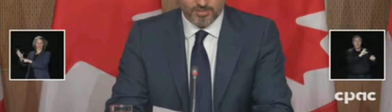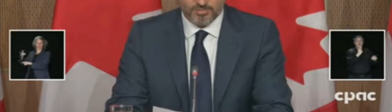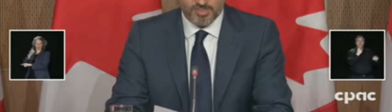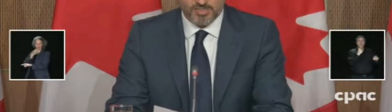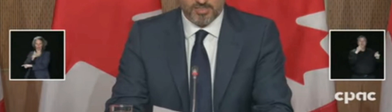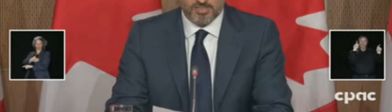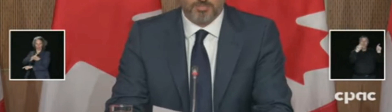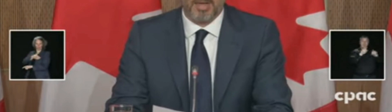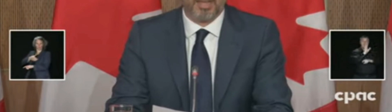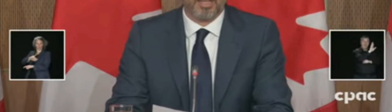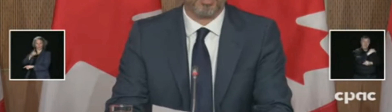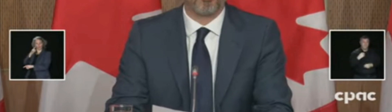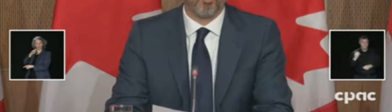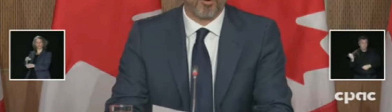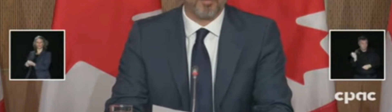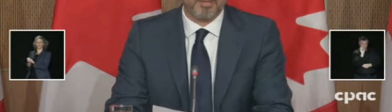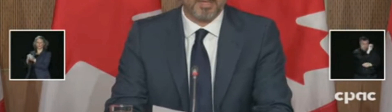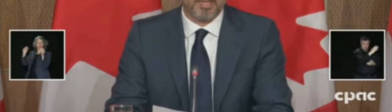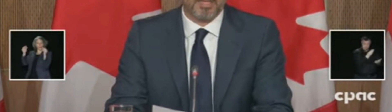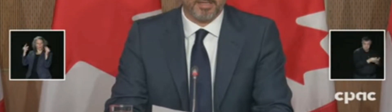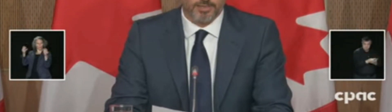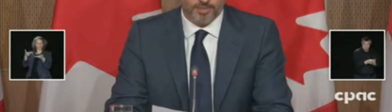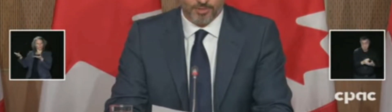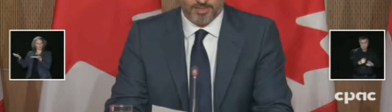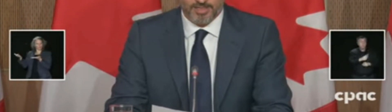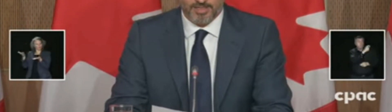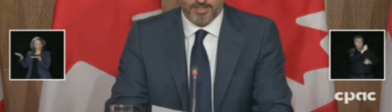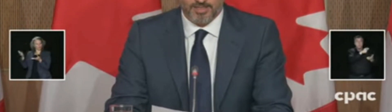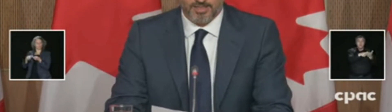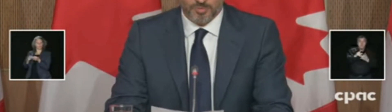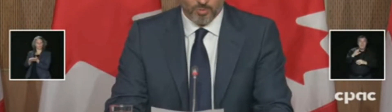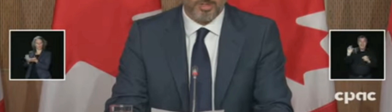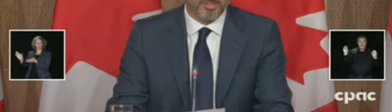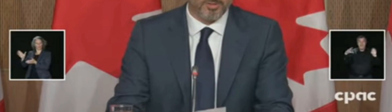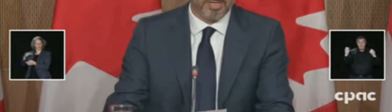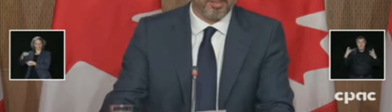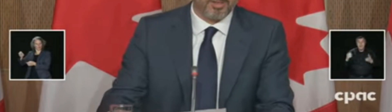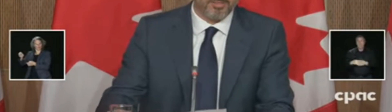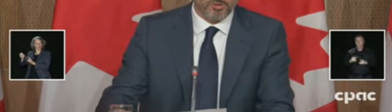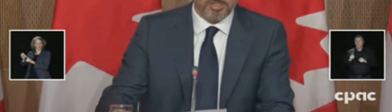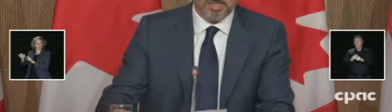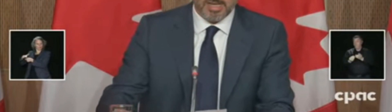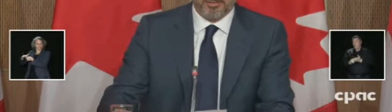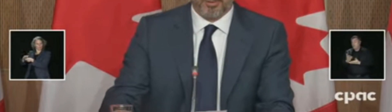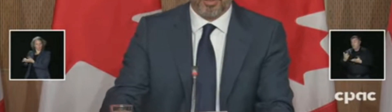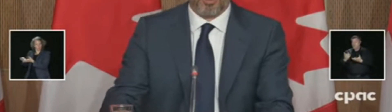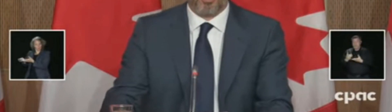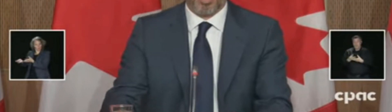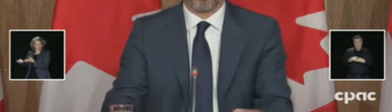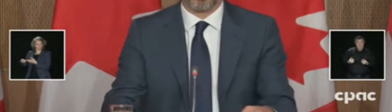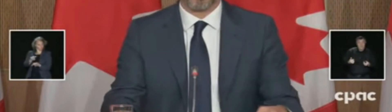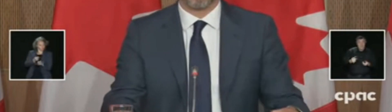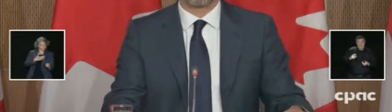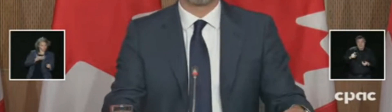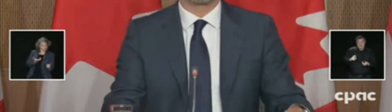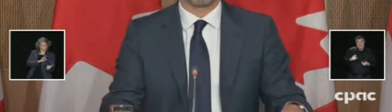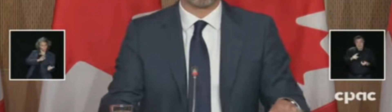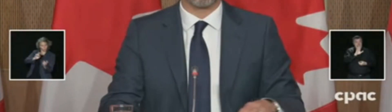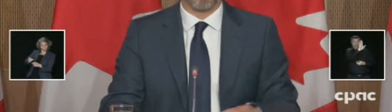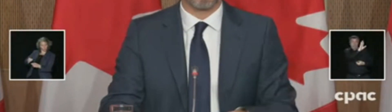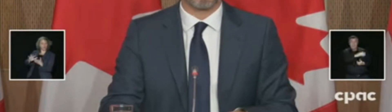ambulance services to buying more PPE locally. If you want to donate to the emergency efforts on the ground, go